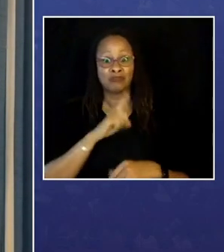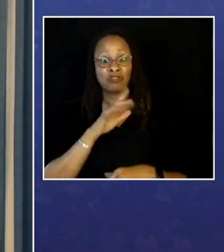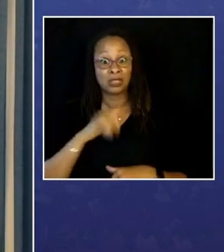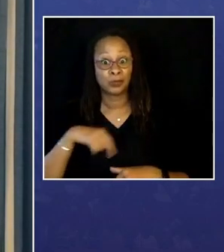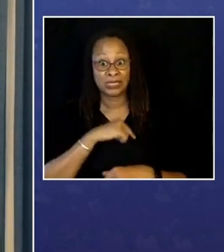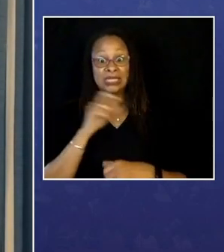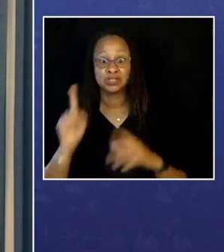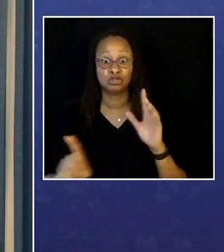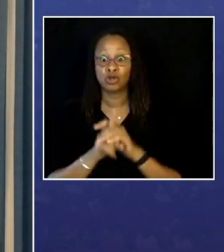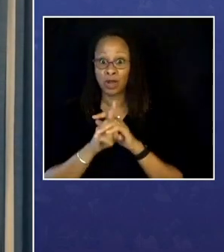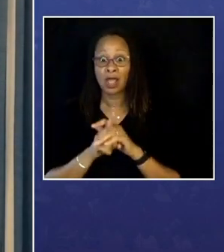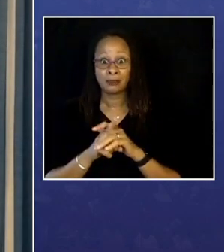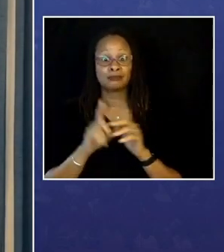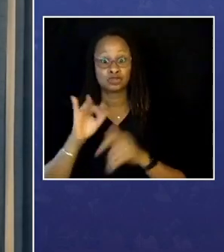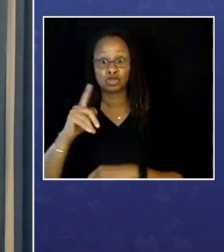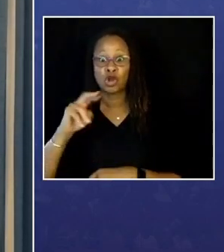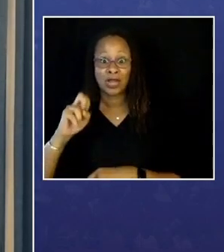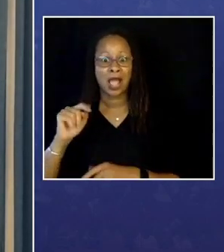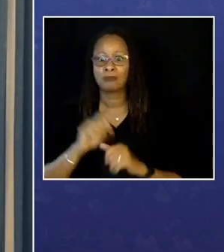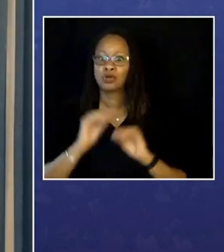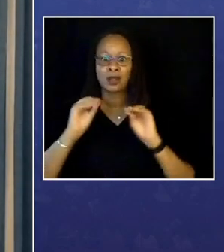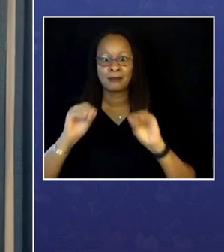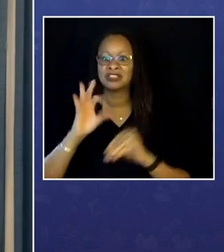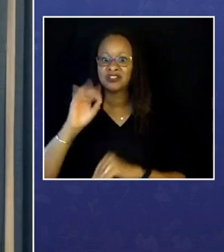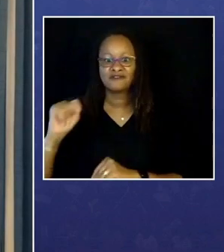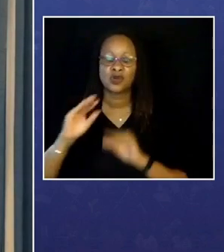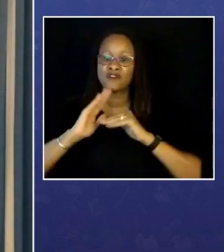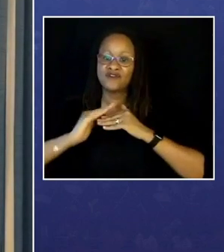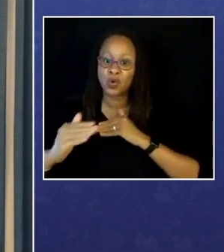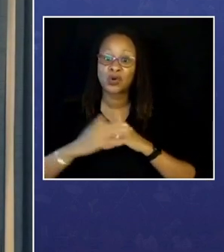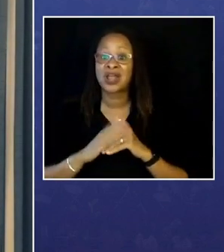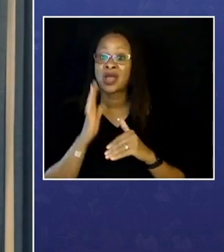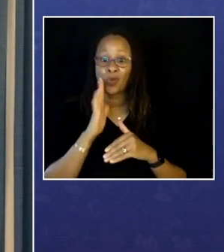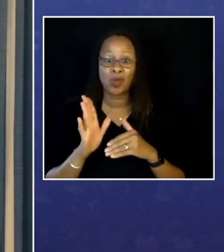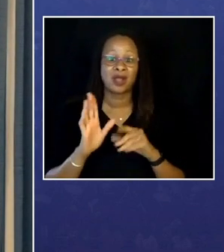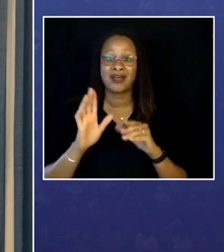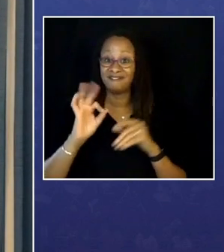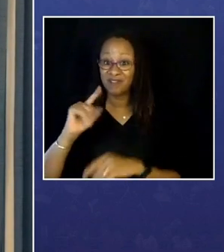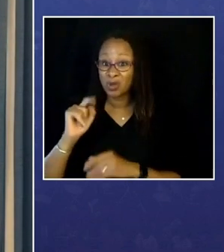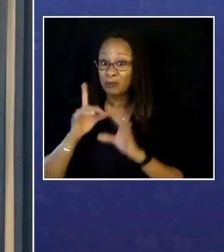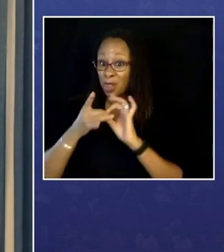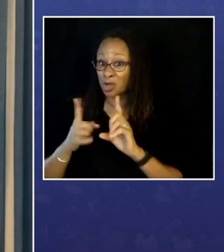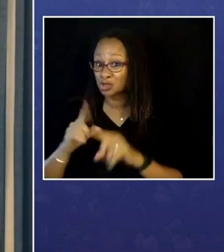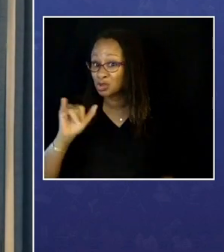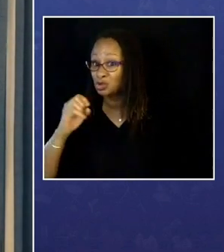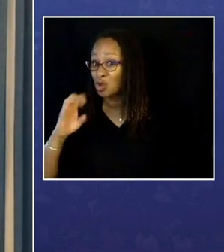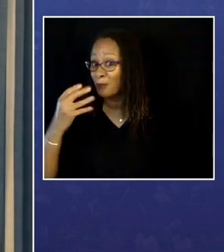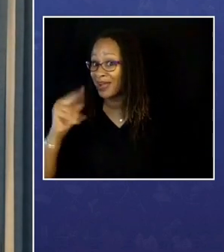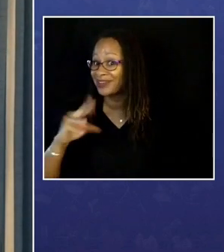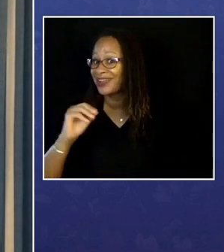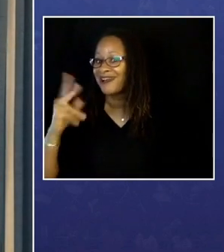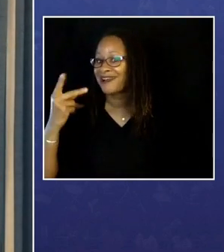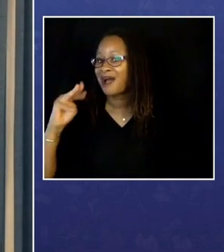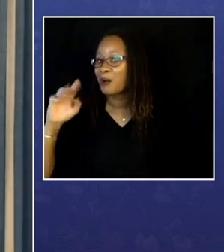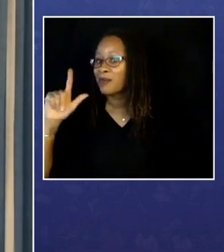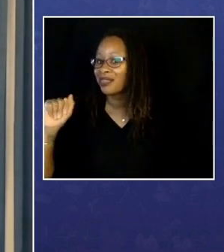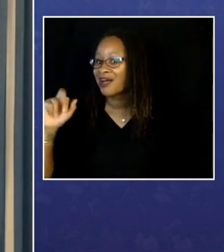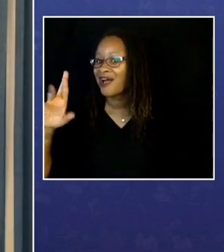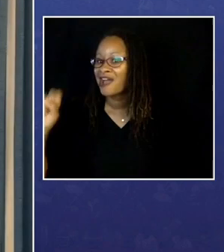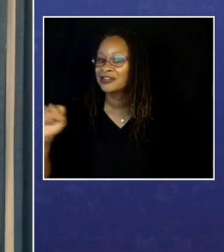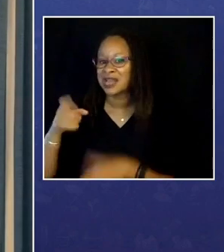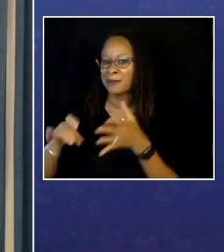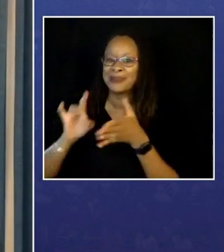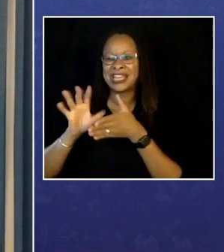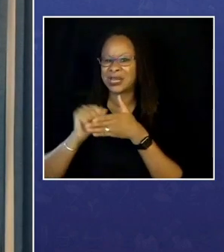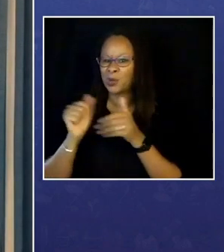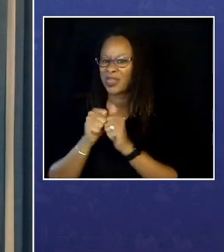To turn up, turn out, and put our best foot forward, okay? And that foot belongs to Joe Biden and Kamala Harris. I'm kicking it